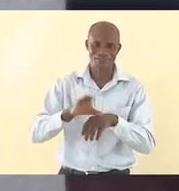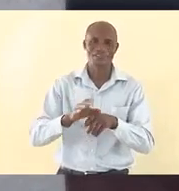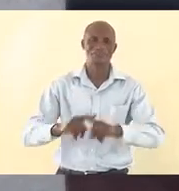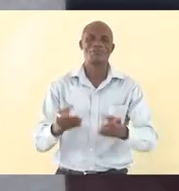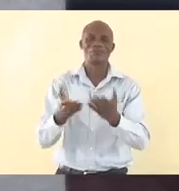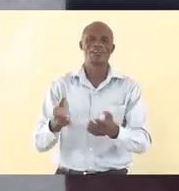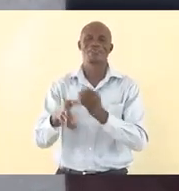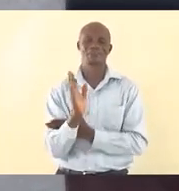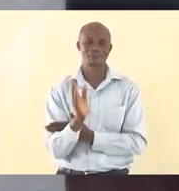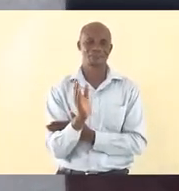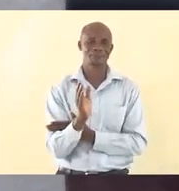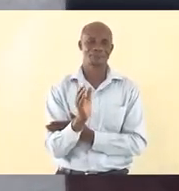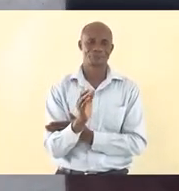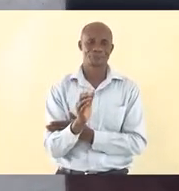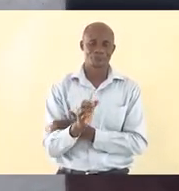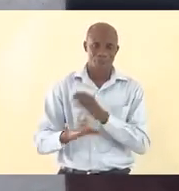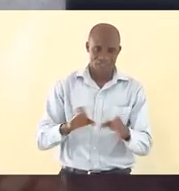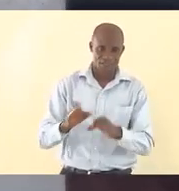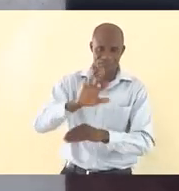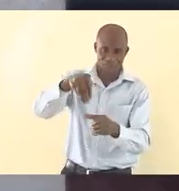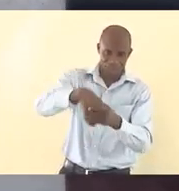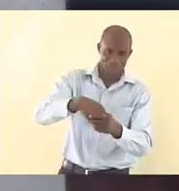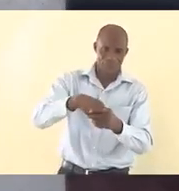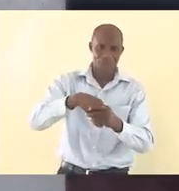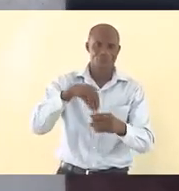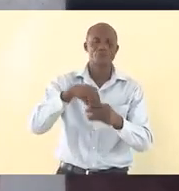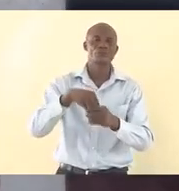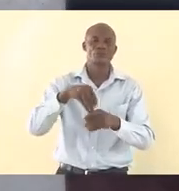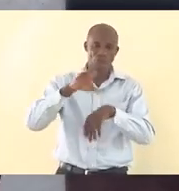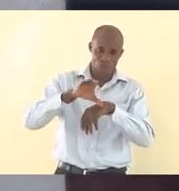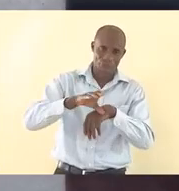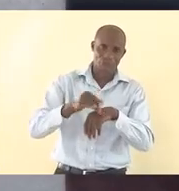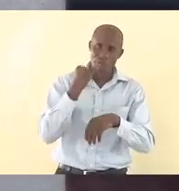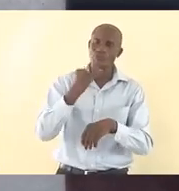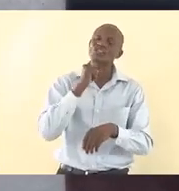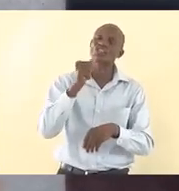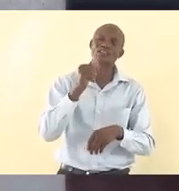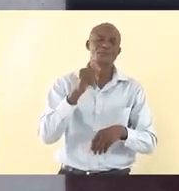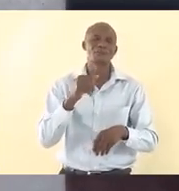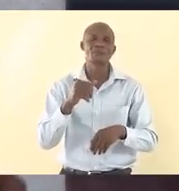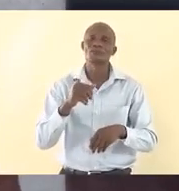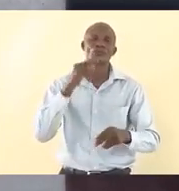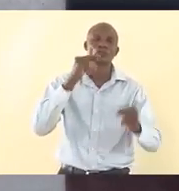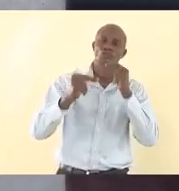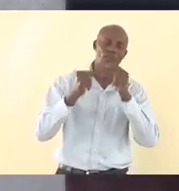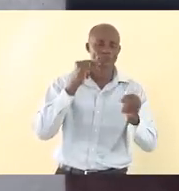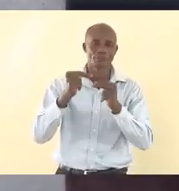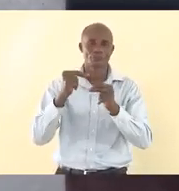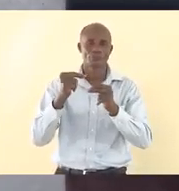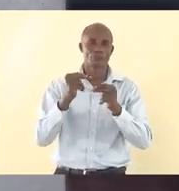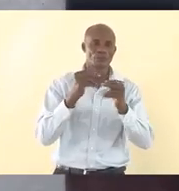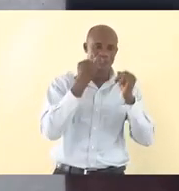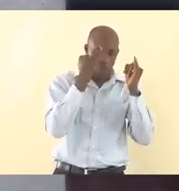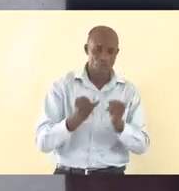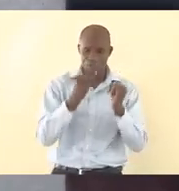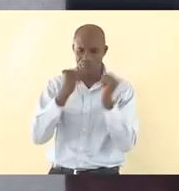in a church or in a community of faith is non-negotiable. It is a non-negotiable element of the Christian life. Individuals attempting to